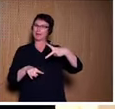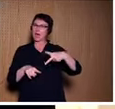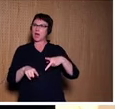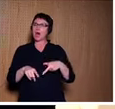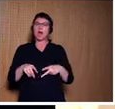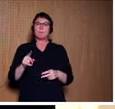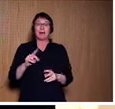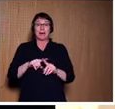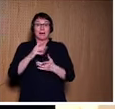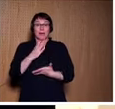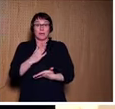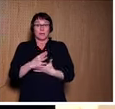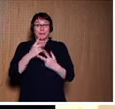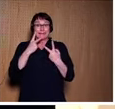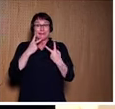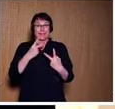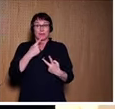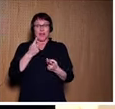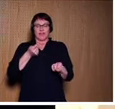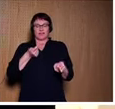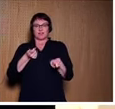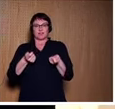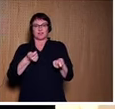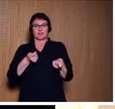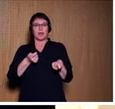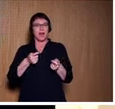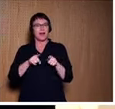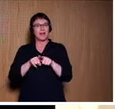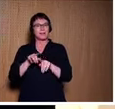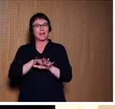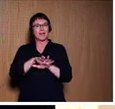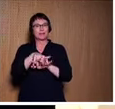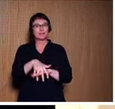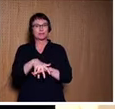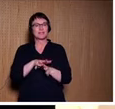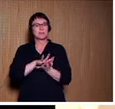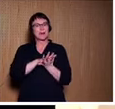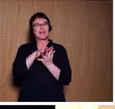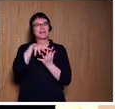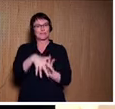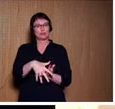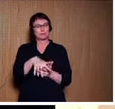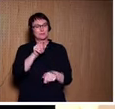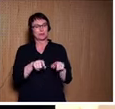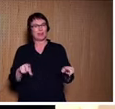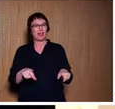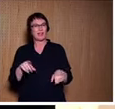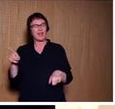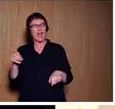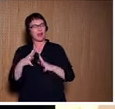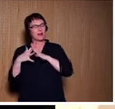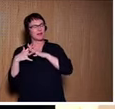control over indigenous people as part of colonial conquest. Many feminist and